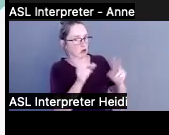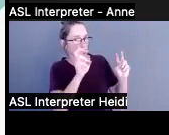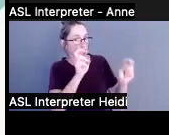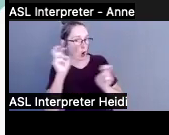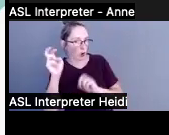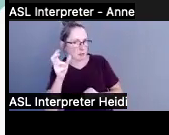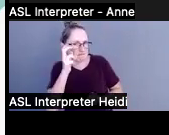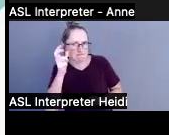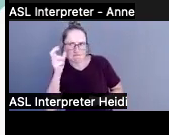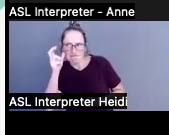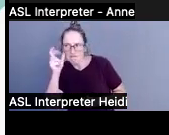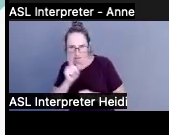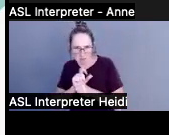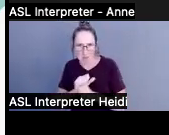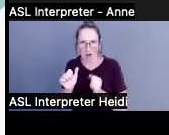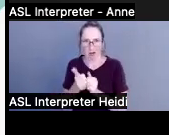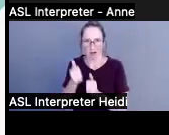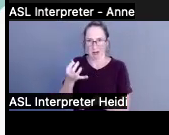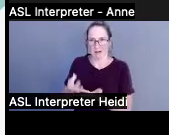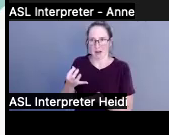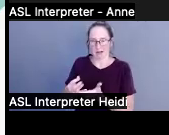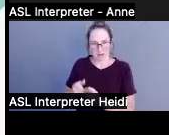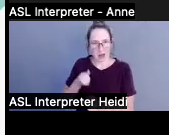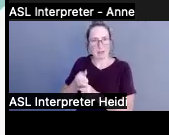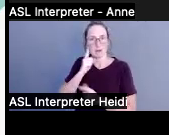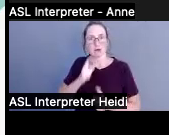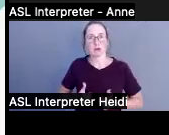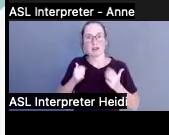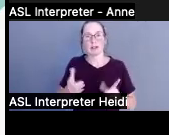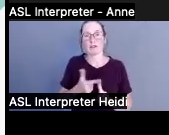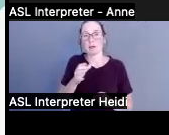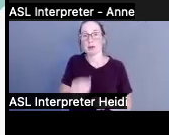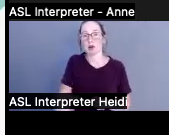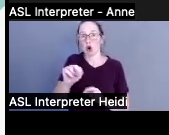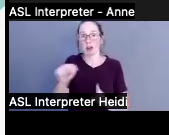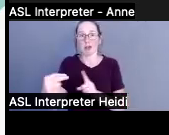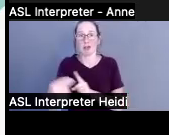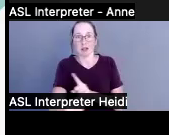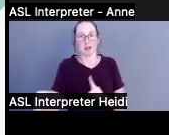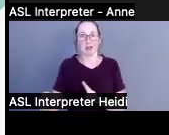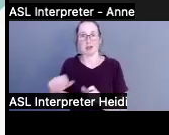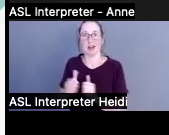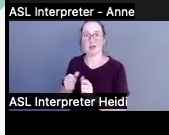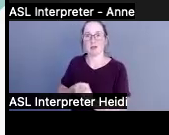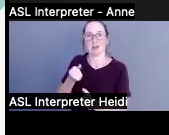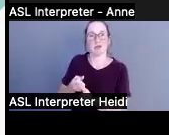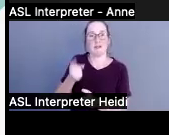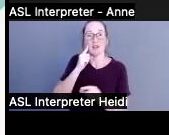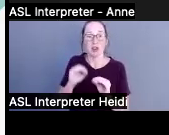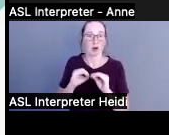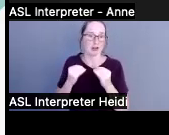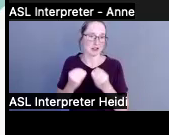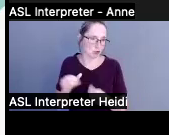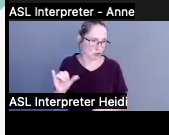presented how this funding was impactful for survivors from their own lens and how it was impactful for the